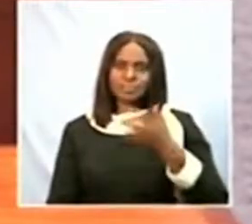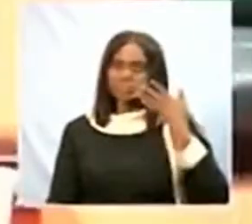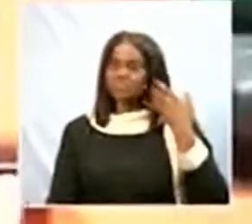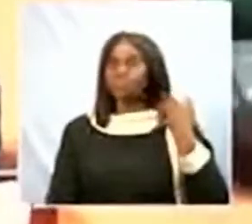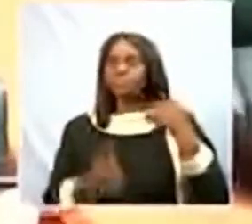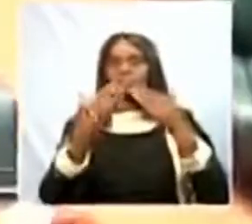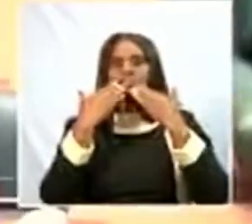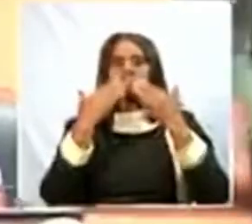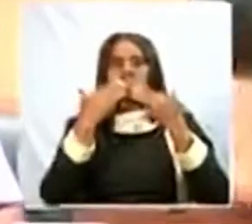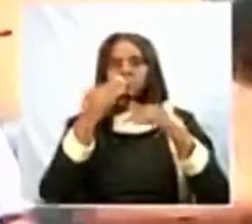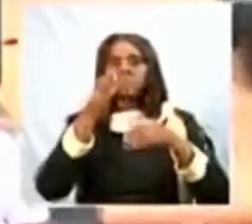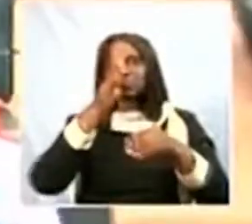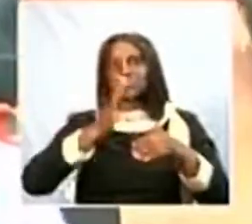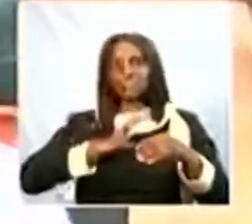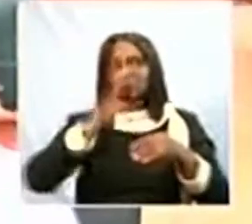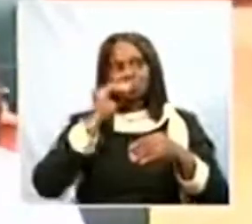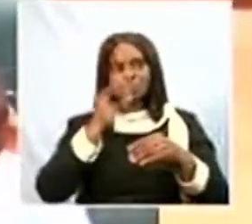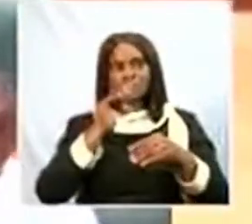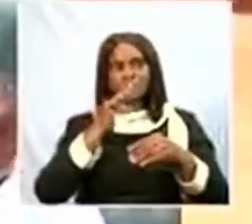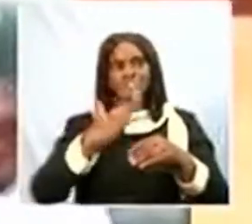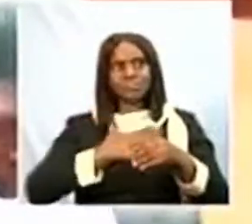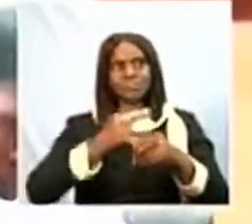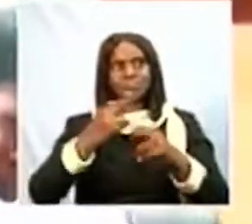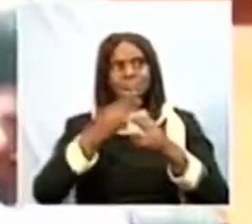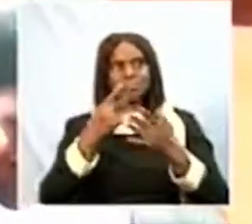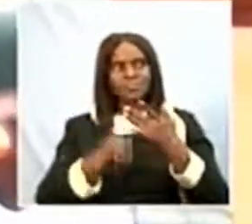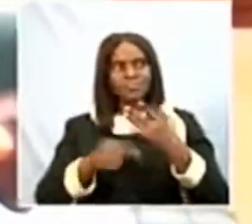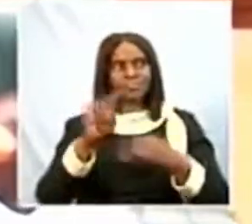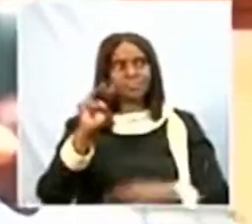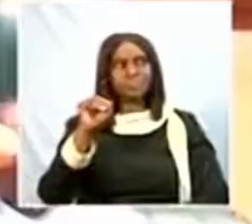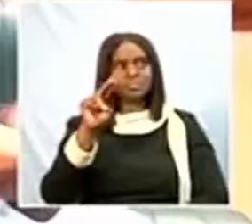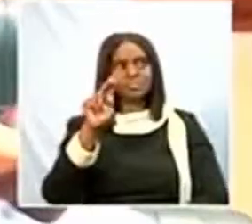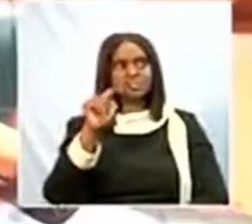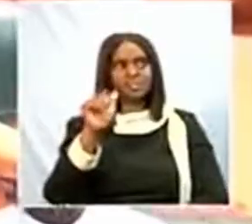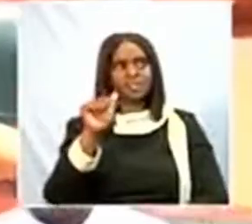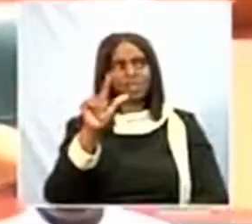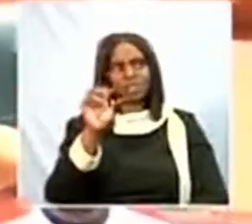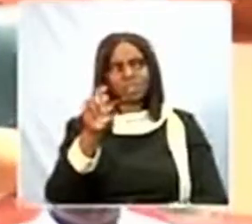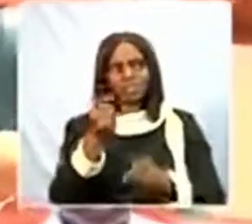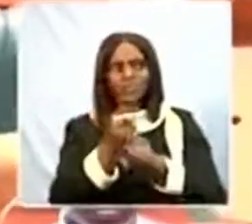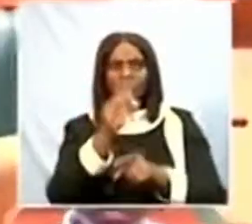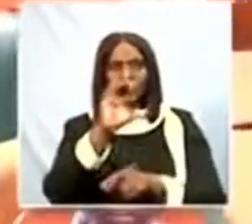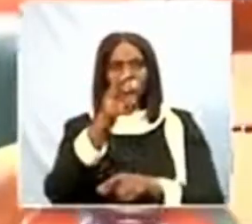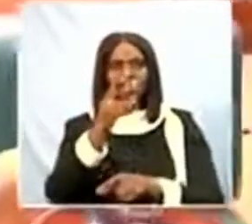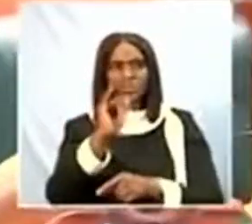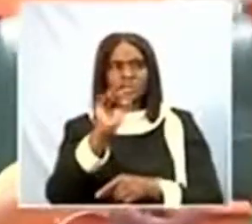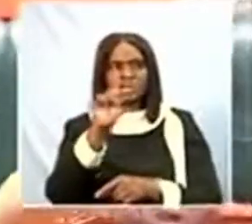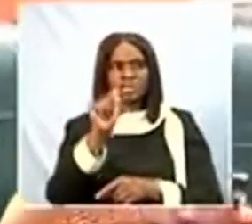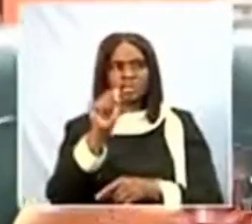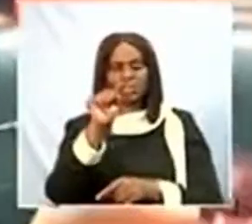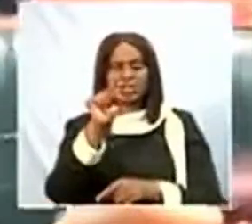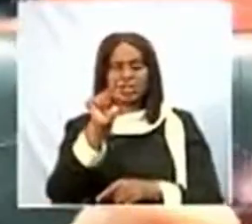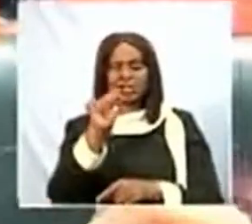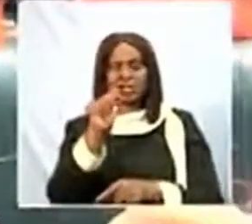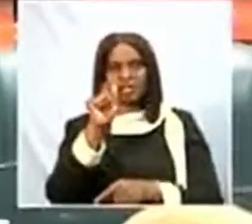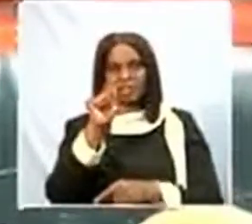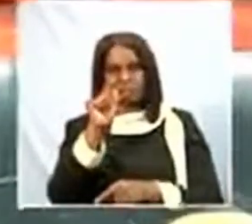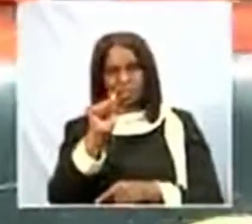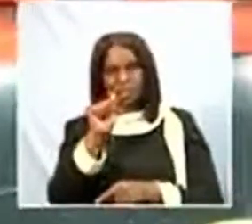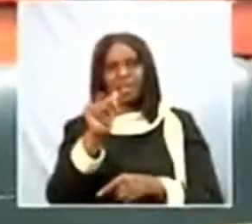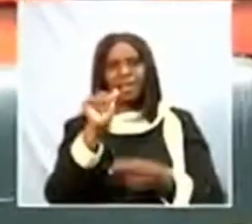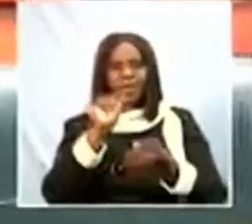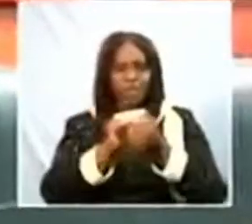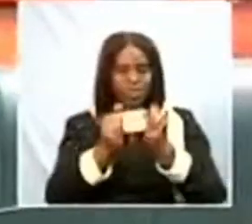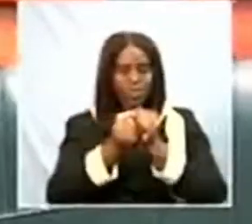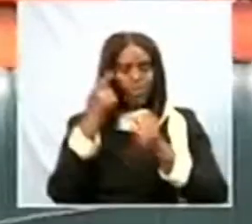Thank you, Madam Speaker. My name is Pauline Muntali from Chikankata constituency. Madam Speaker, the devastating impacts